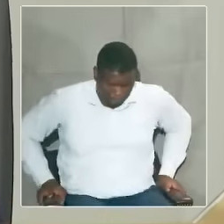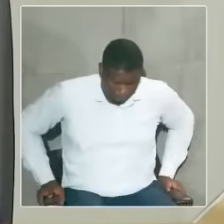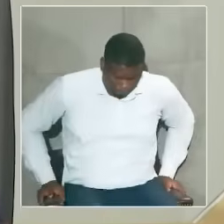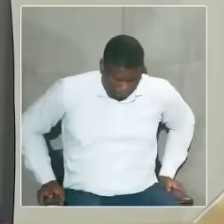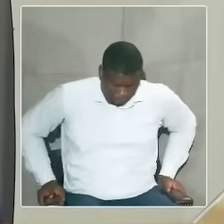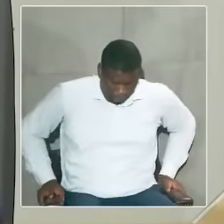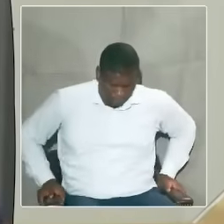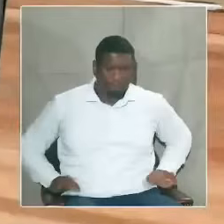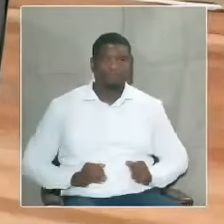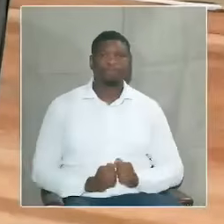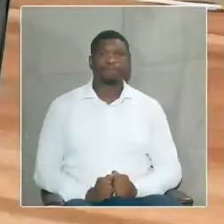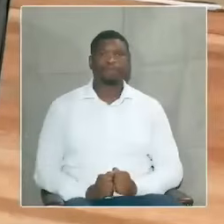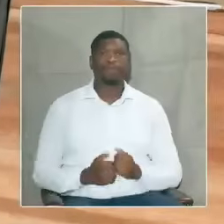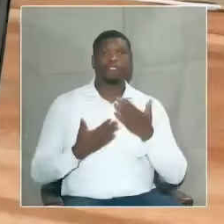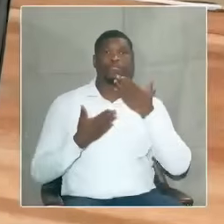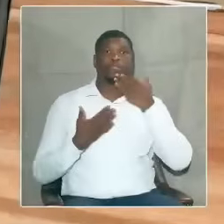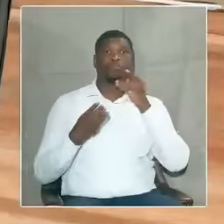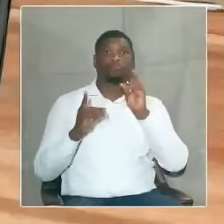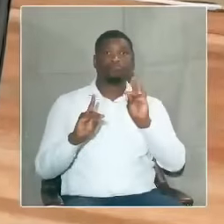Thank you, Chair.